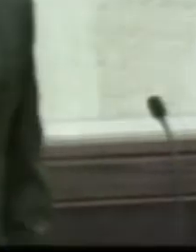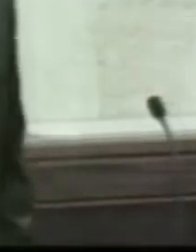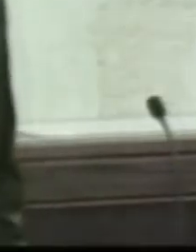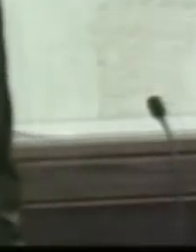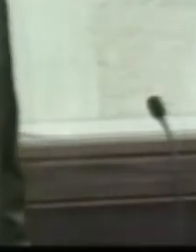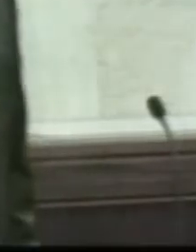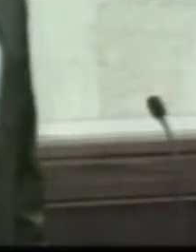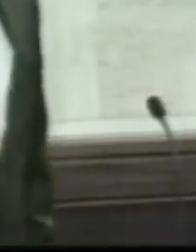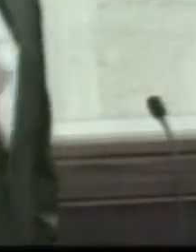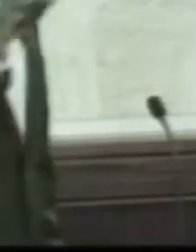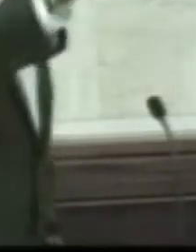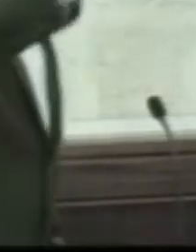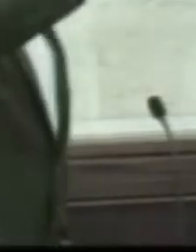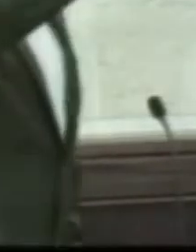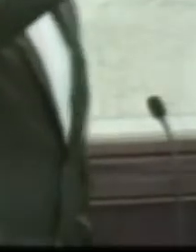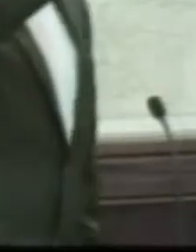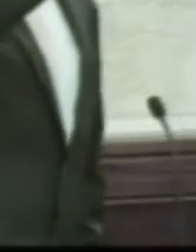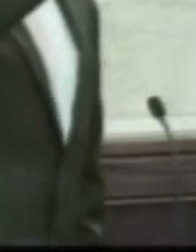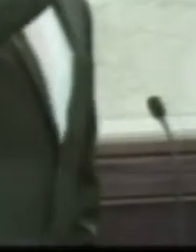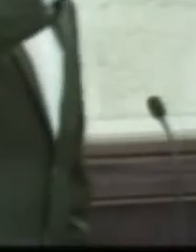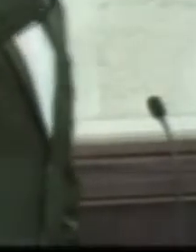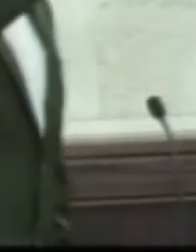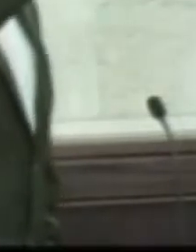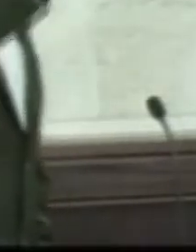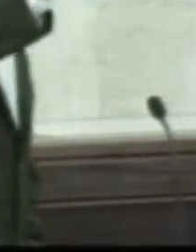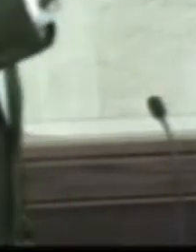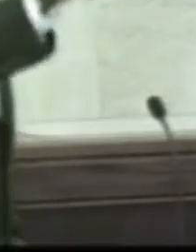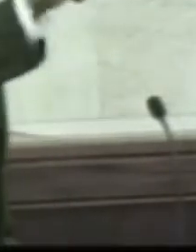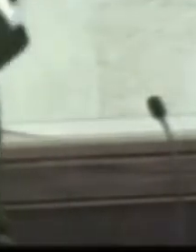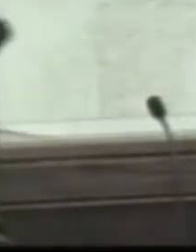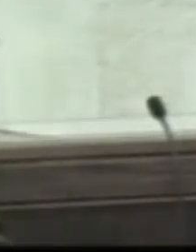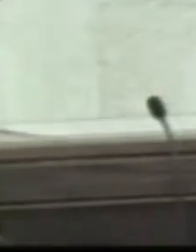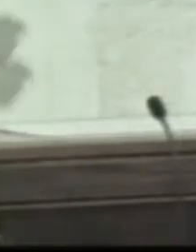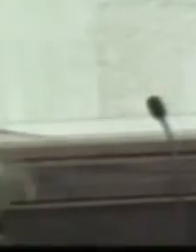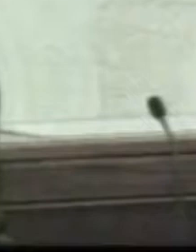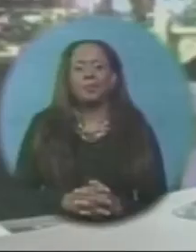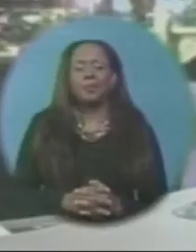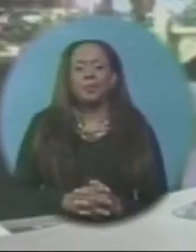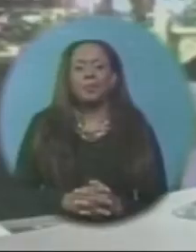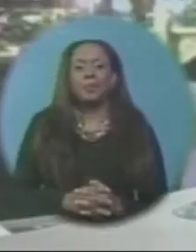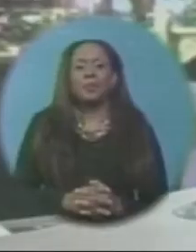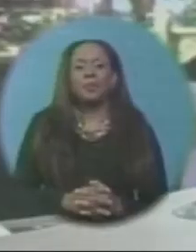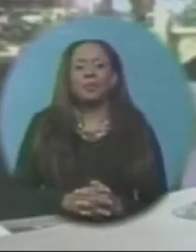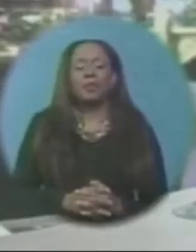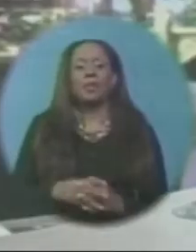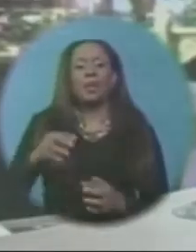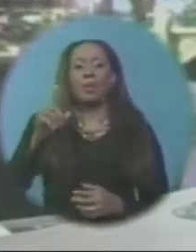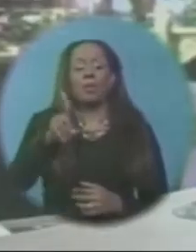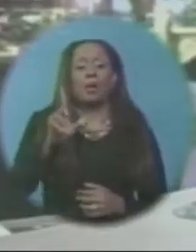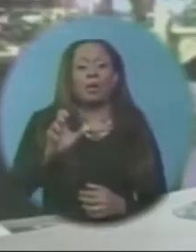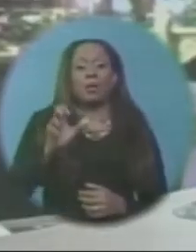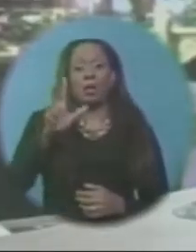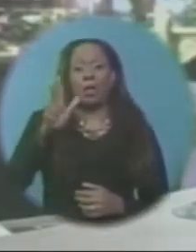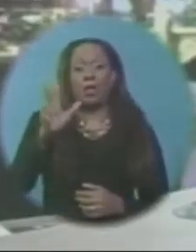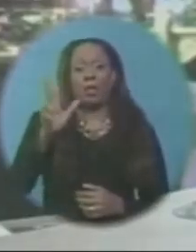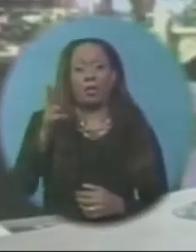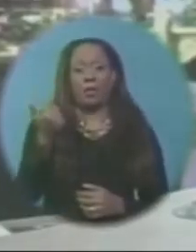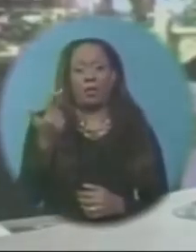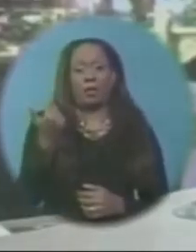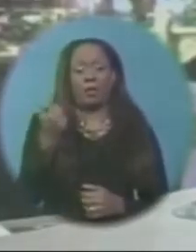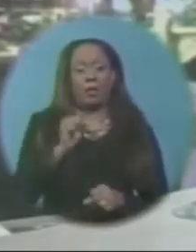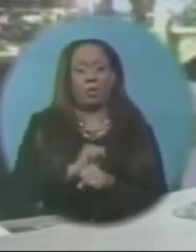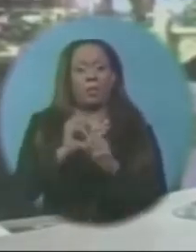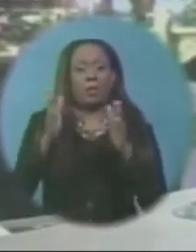Speaker, to this government is the lack of financial prudence. The appointments of